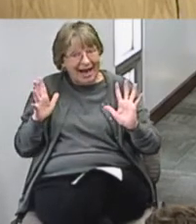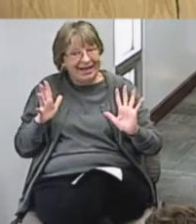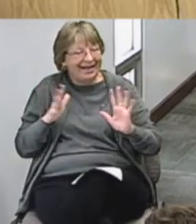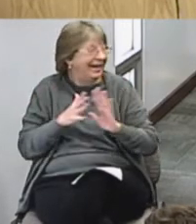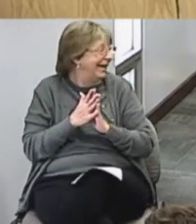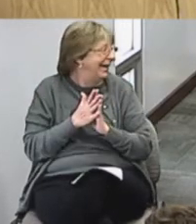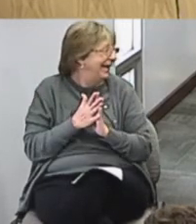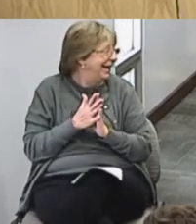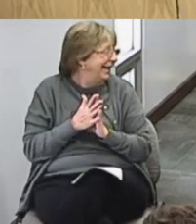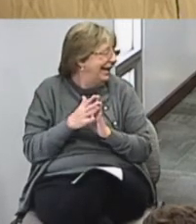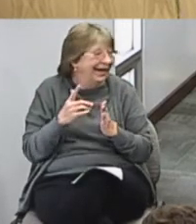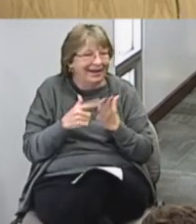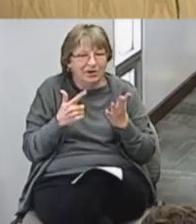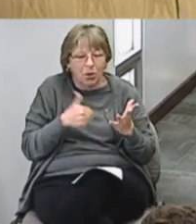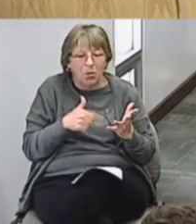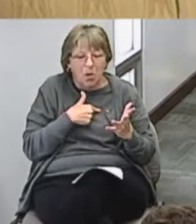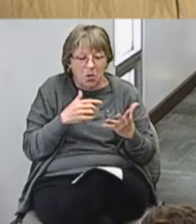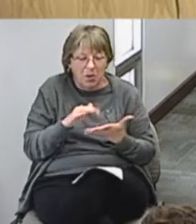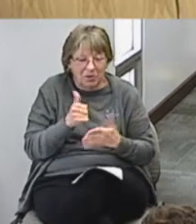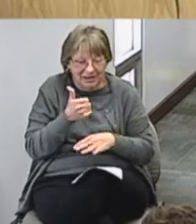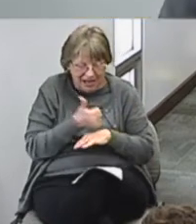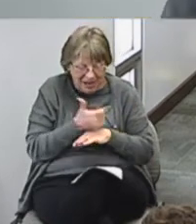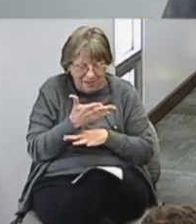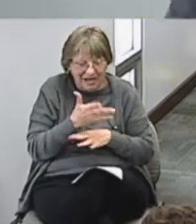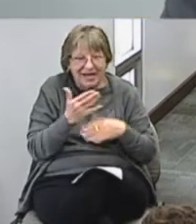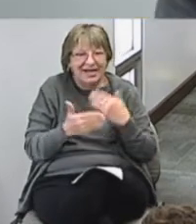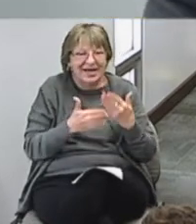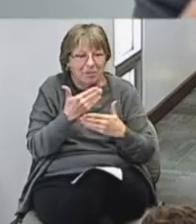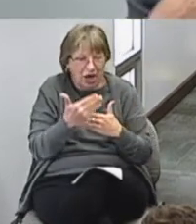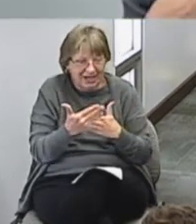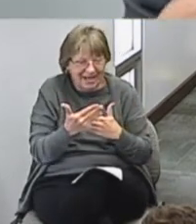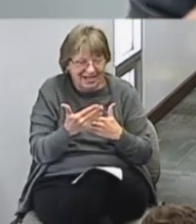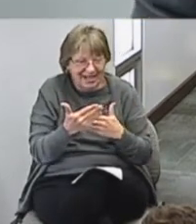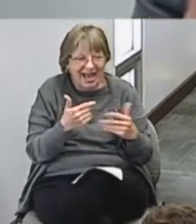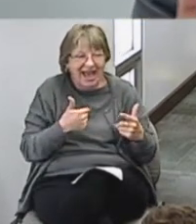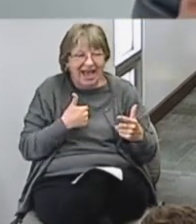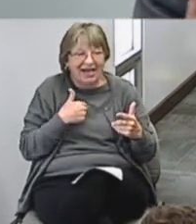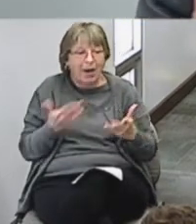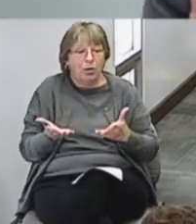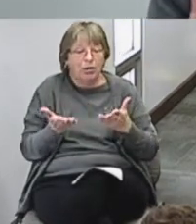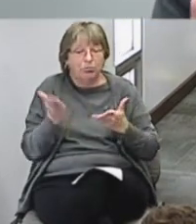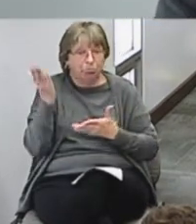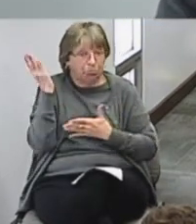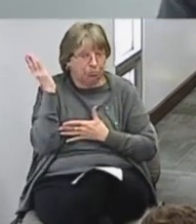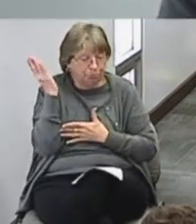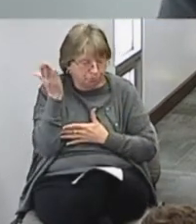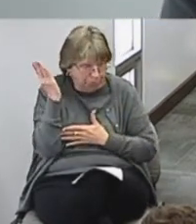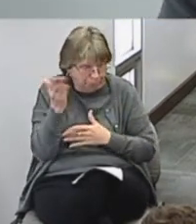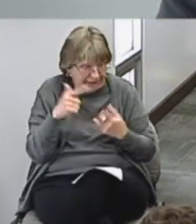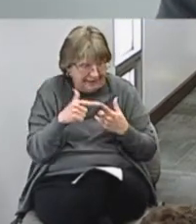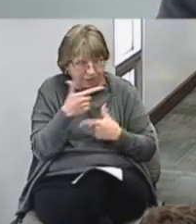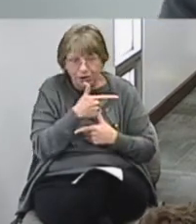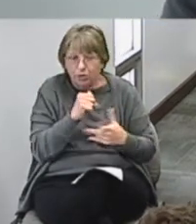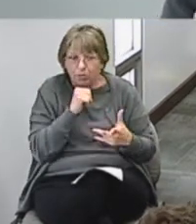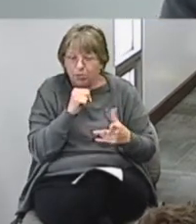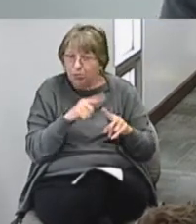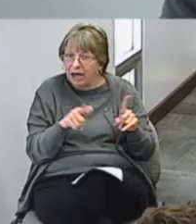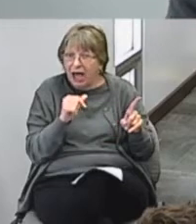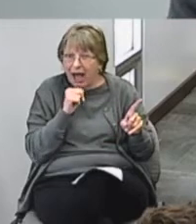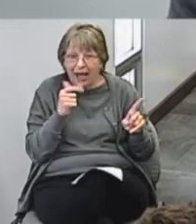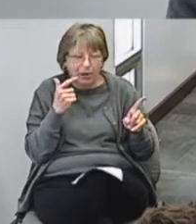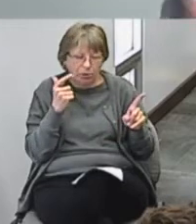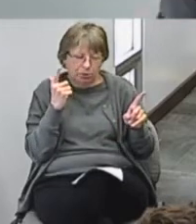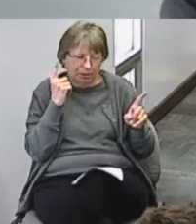So we will put together a process, and I will present that to you, but Okay. I don't know that we need to come back for a